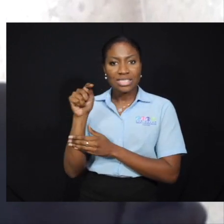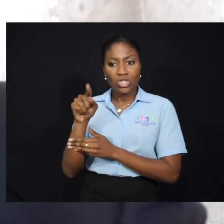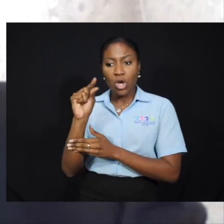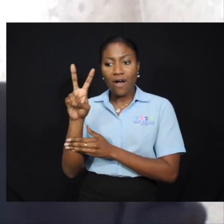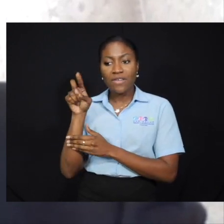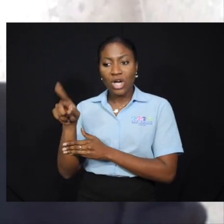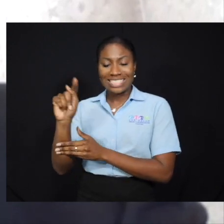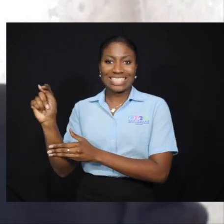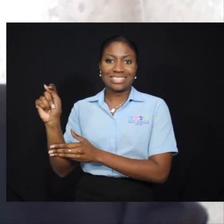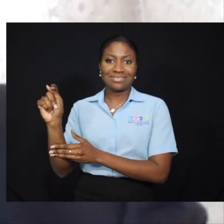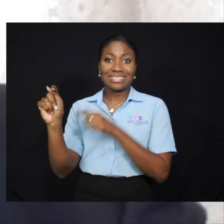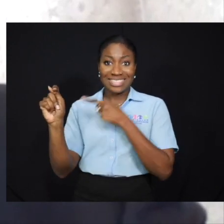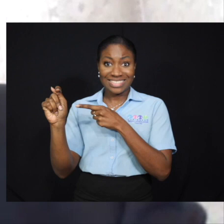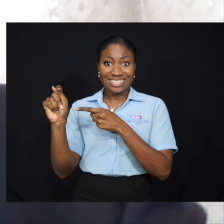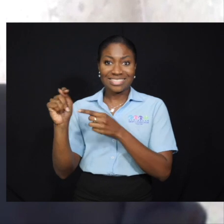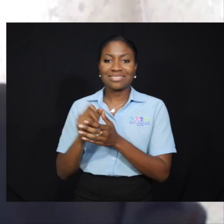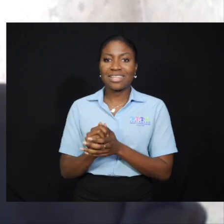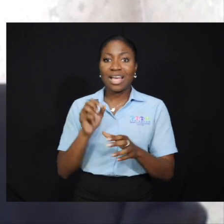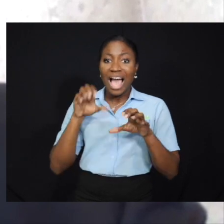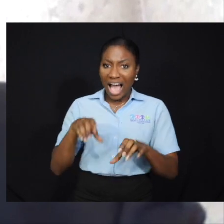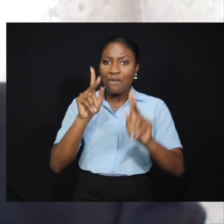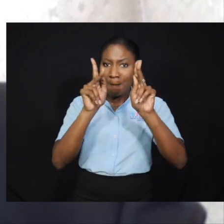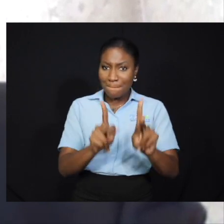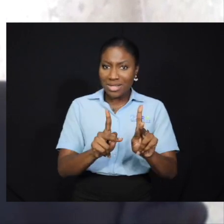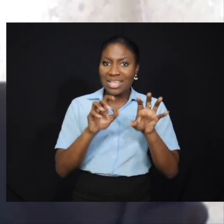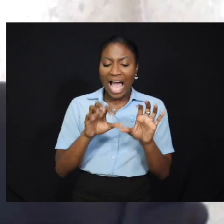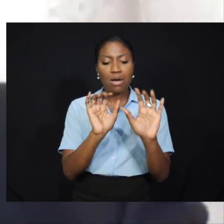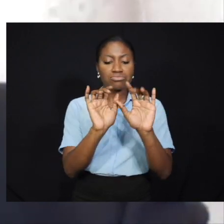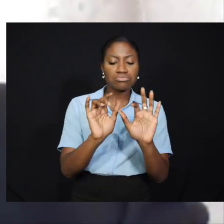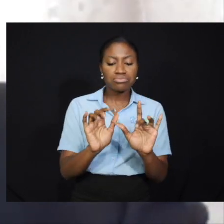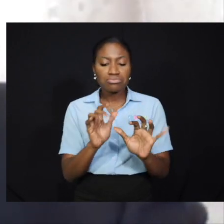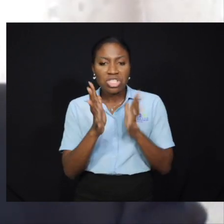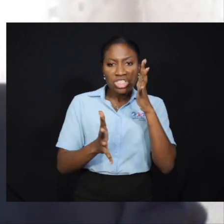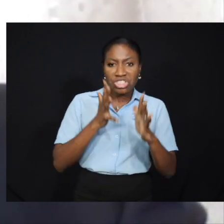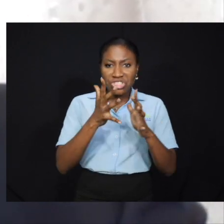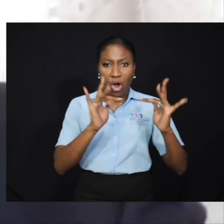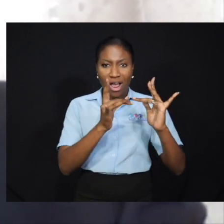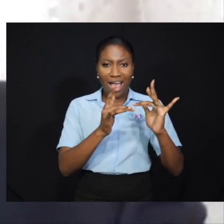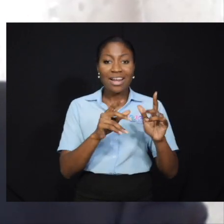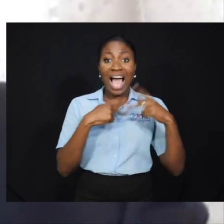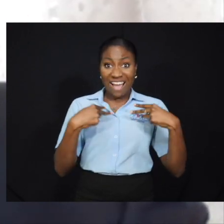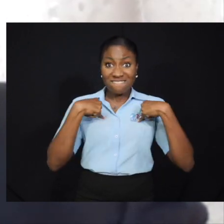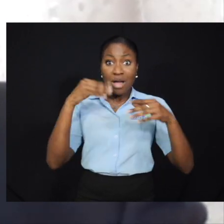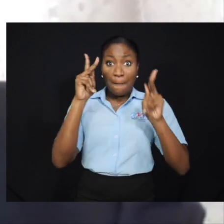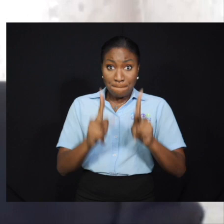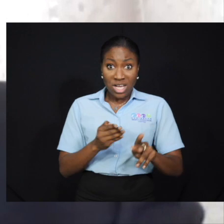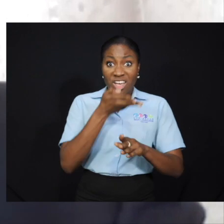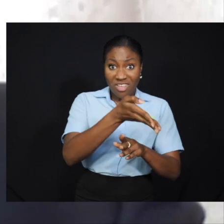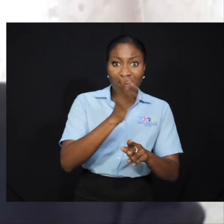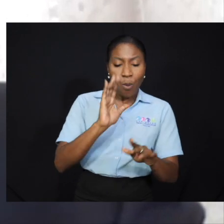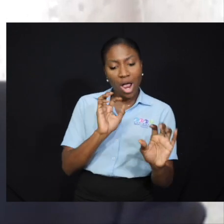www.ttconnect.gov.tt, where our TT Chat CSRs provide, again, real-time information to persons who